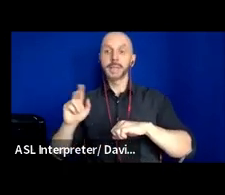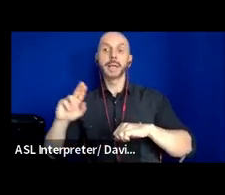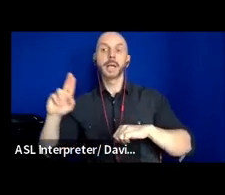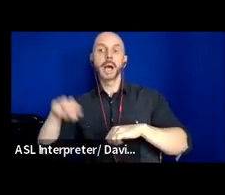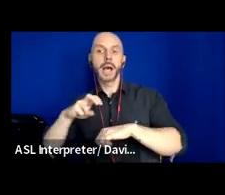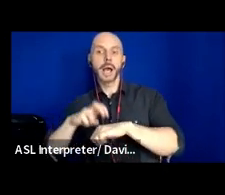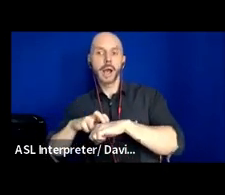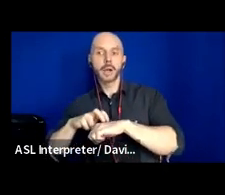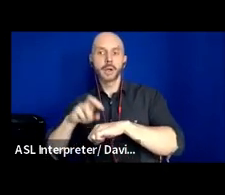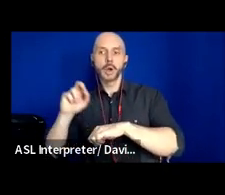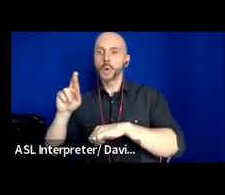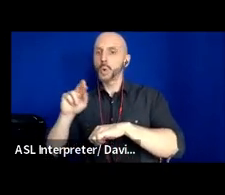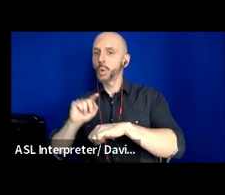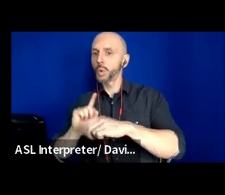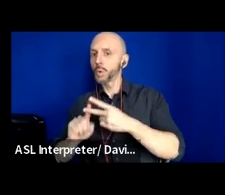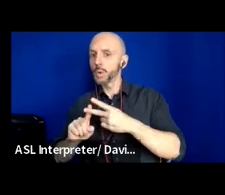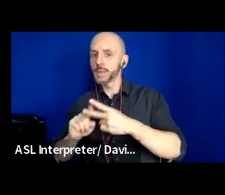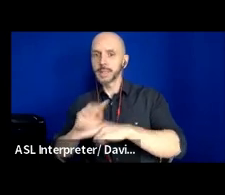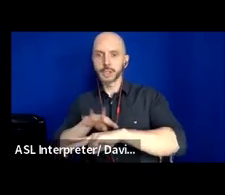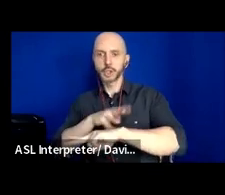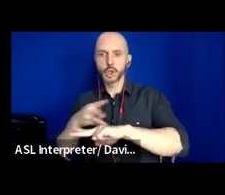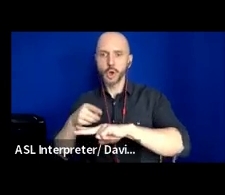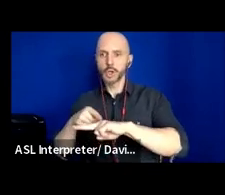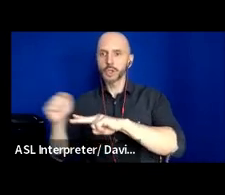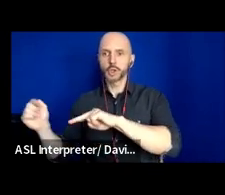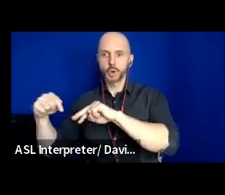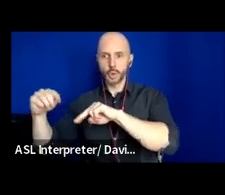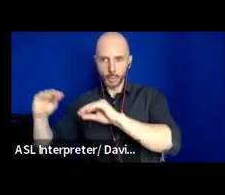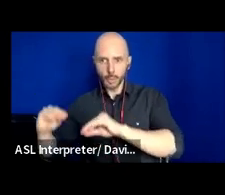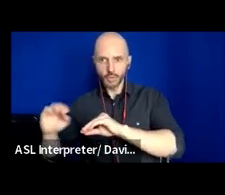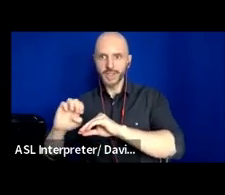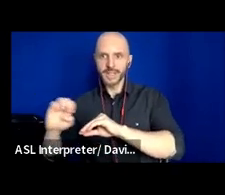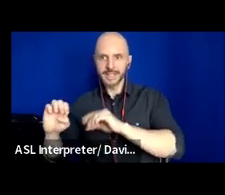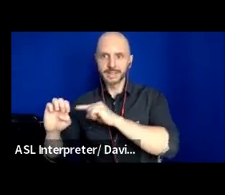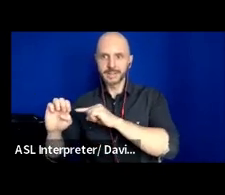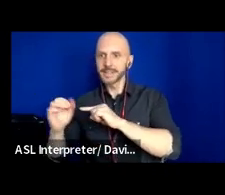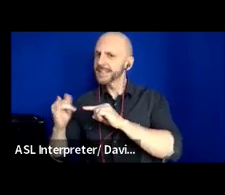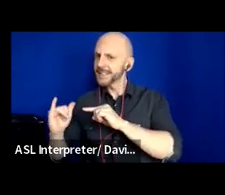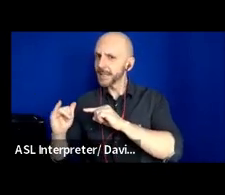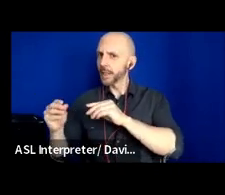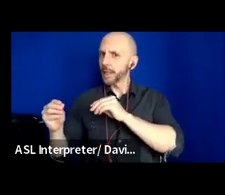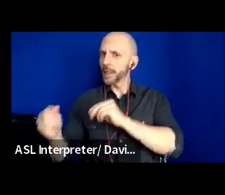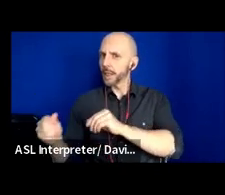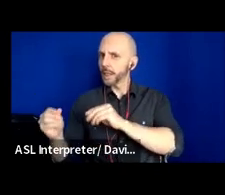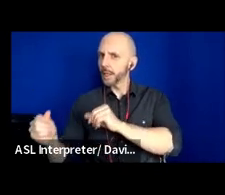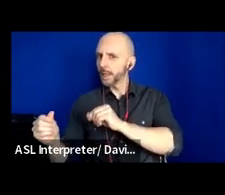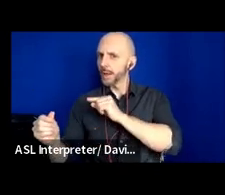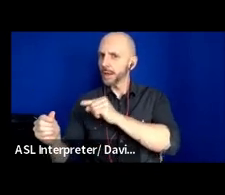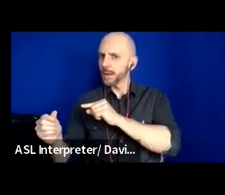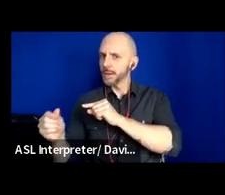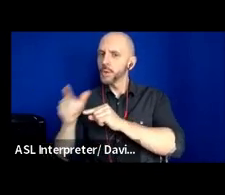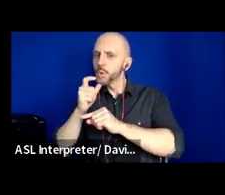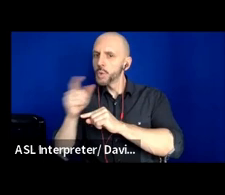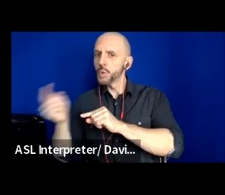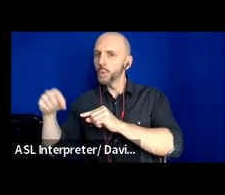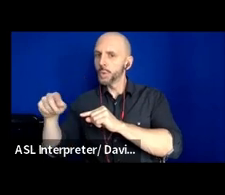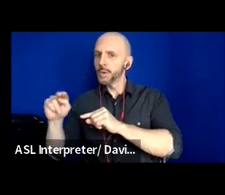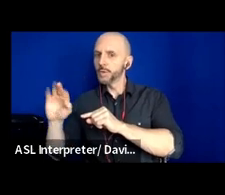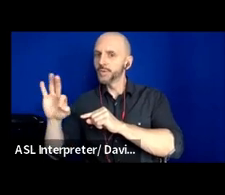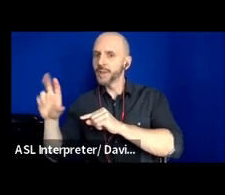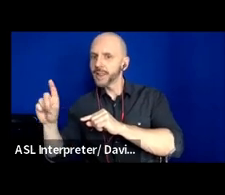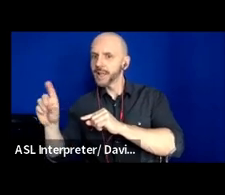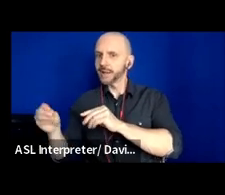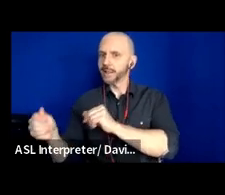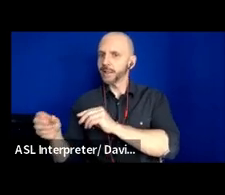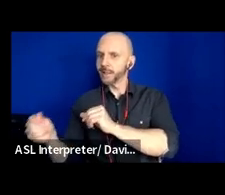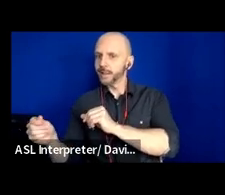that heritage in a way that we don't have about anywhere else in this country. Yes, there are little jokes about Southern Ontario and Toronto and, different parts,